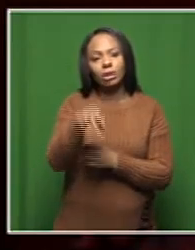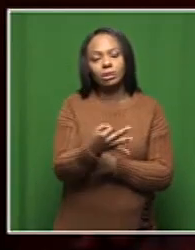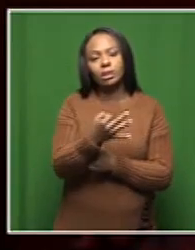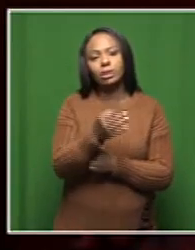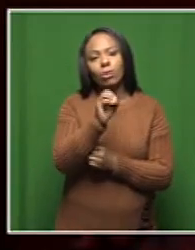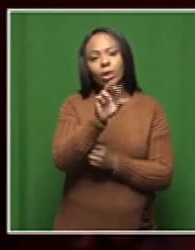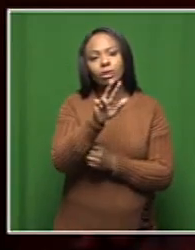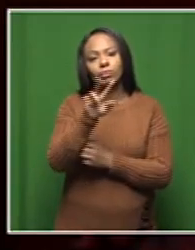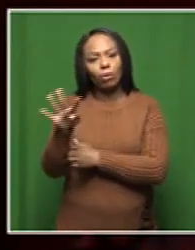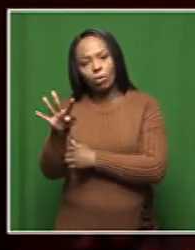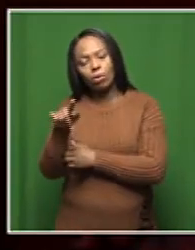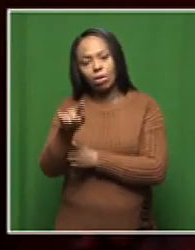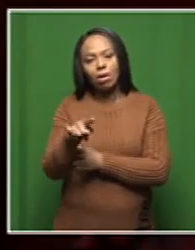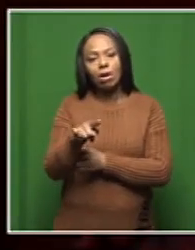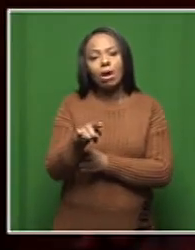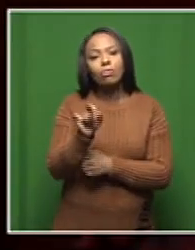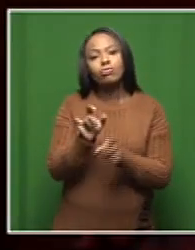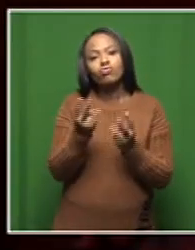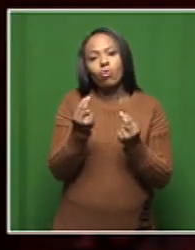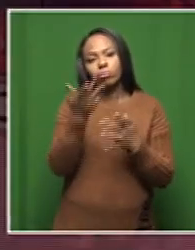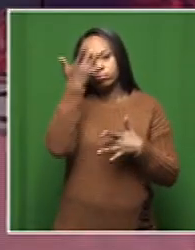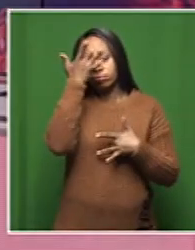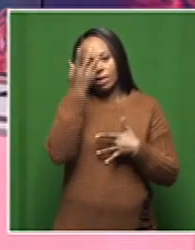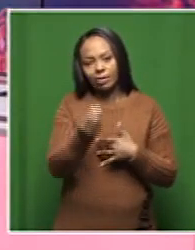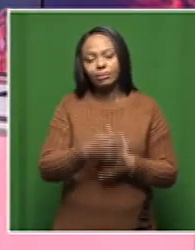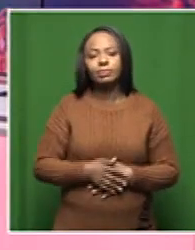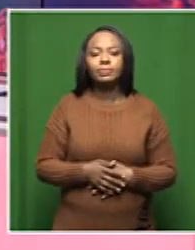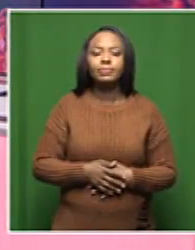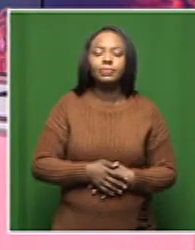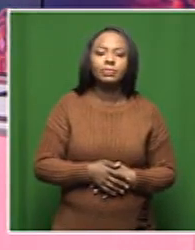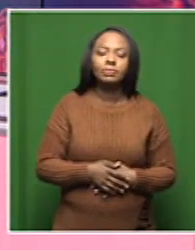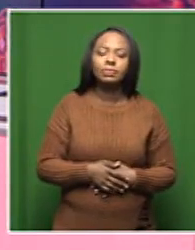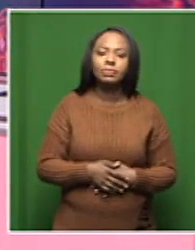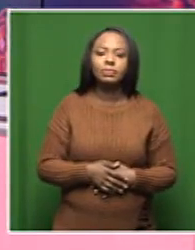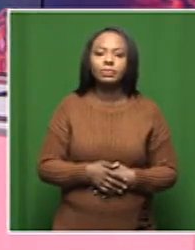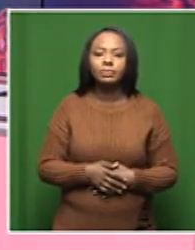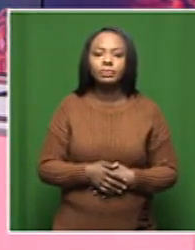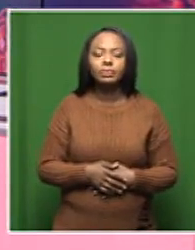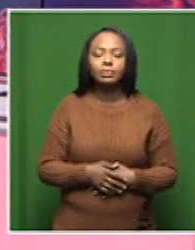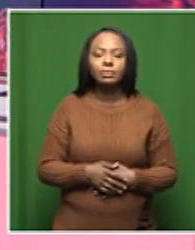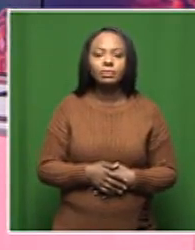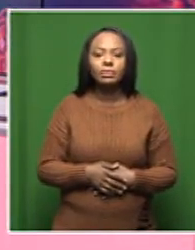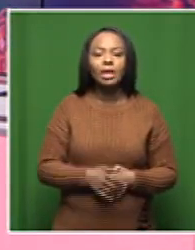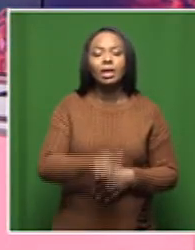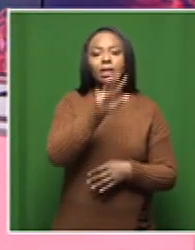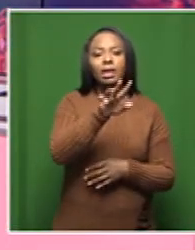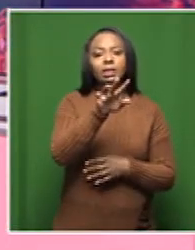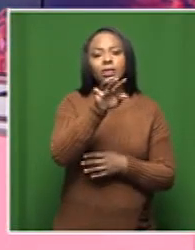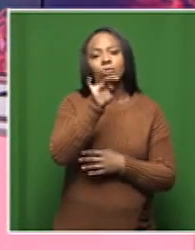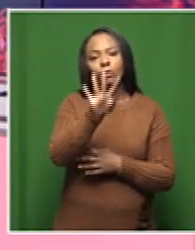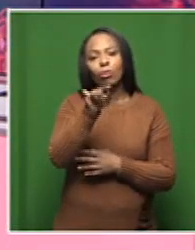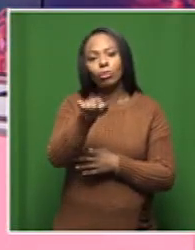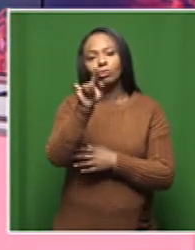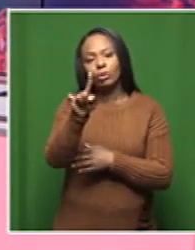3,084 just in the last 24 hours. While we are seeing a